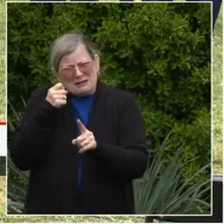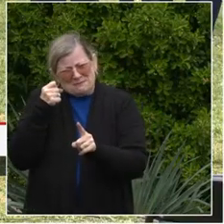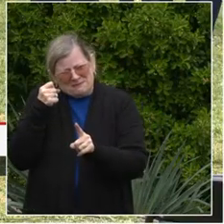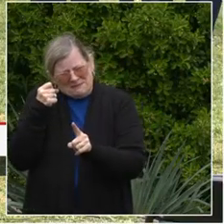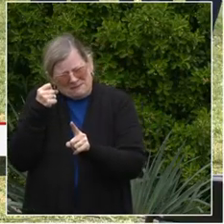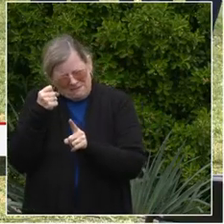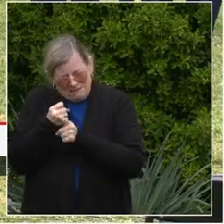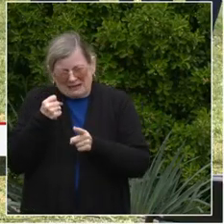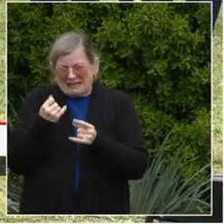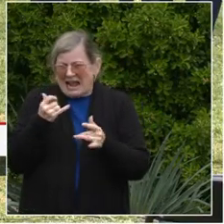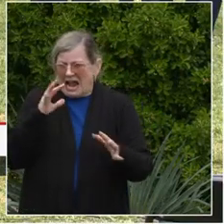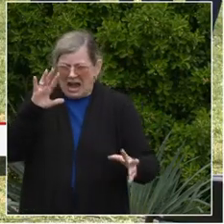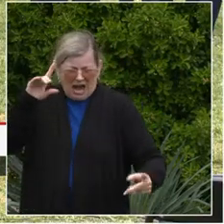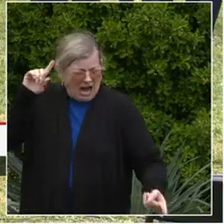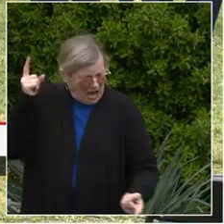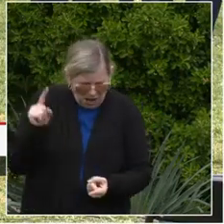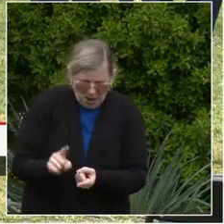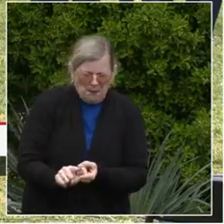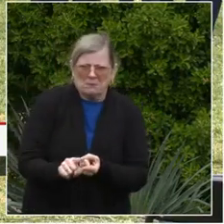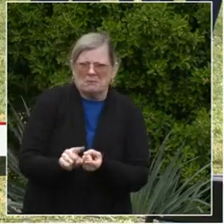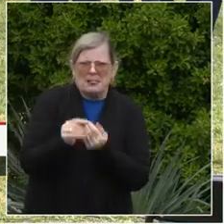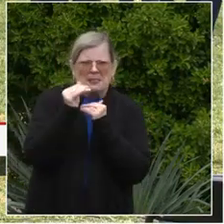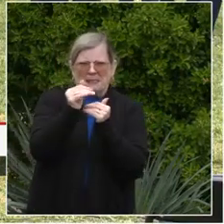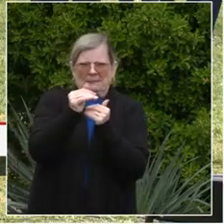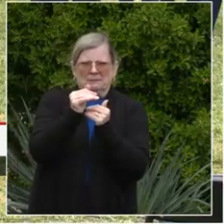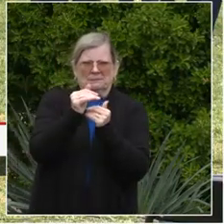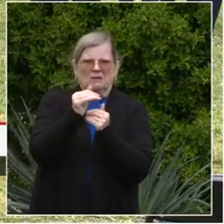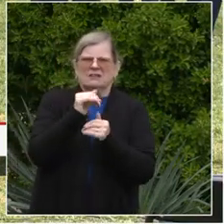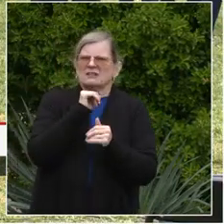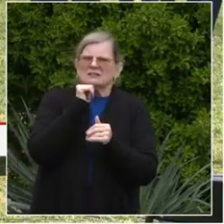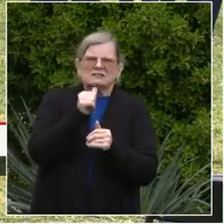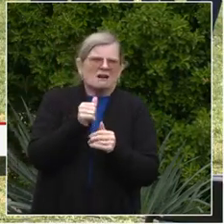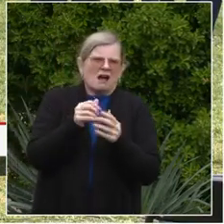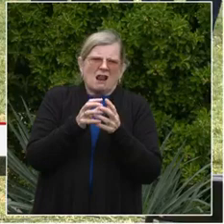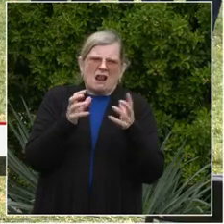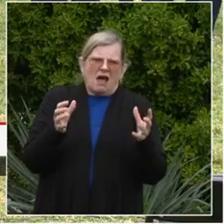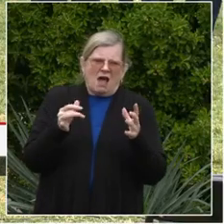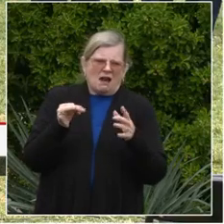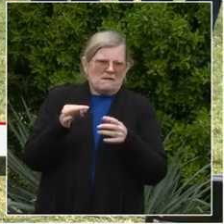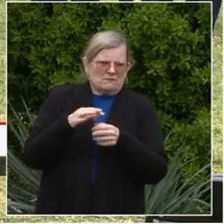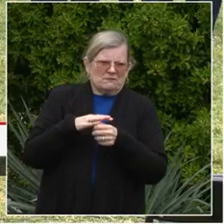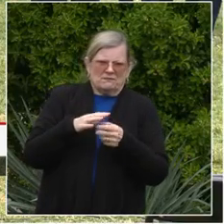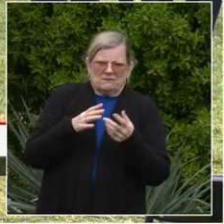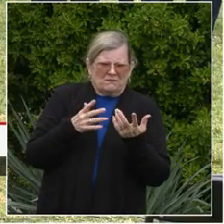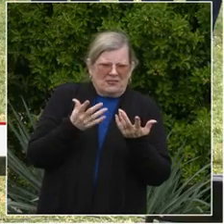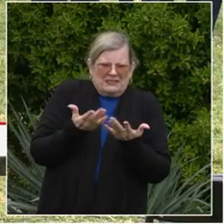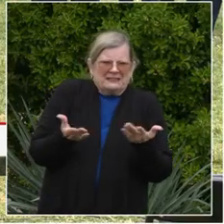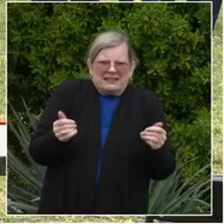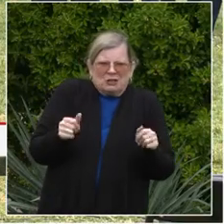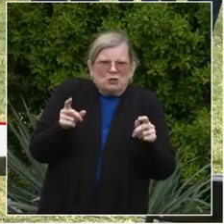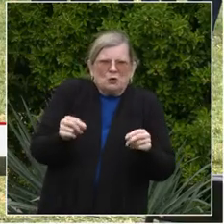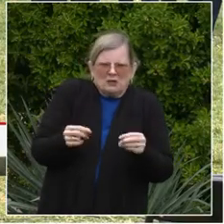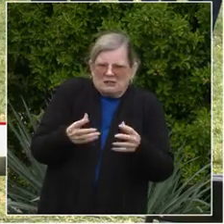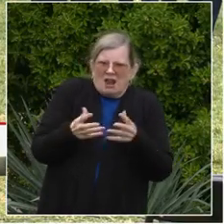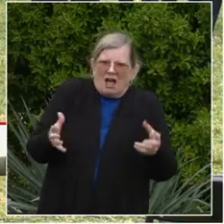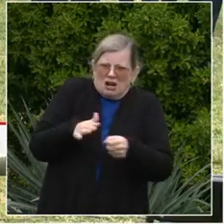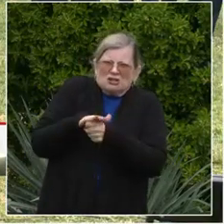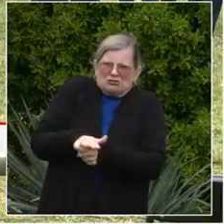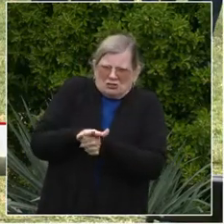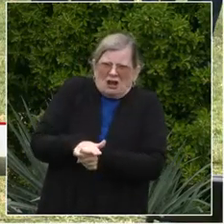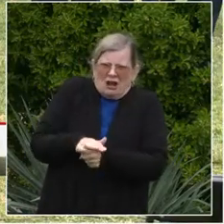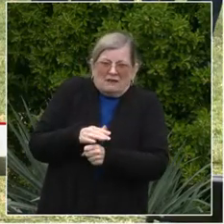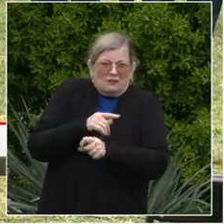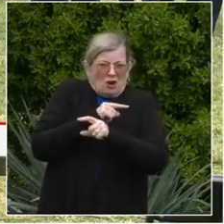down incidents of COVID. So that presents a lot of strain. It's also a lot of strain on our guards who've also been impacted by